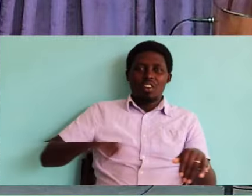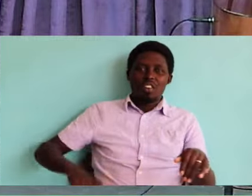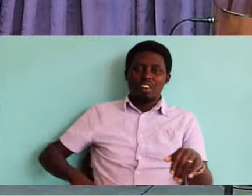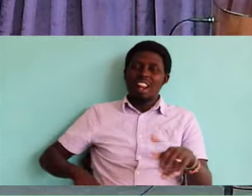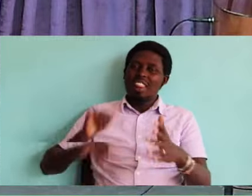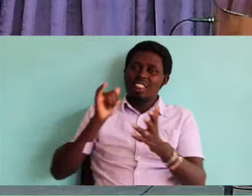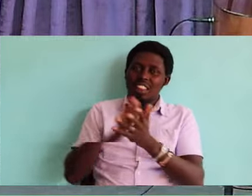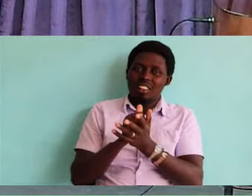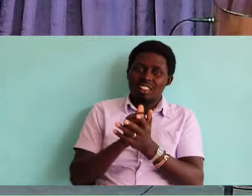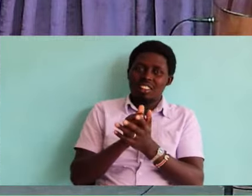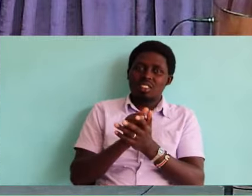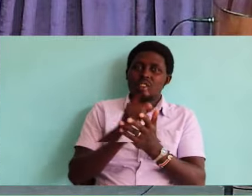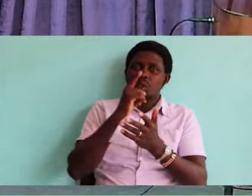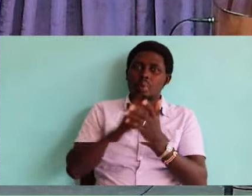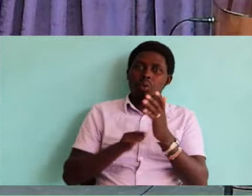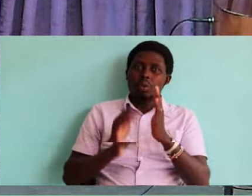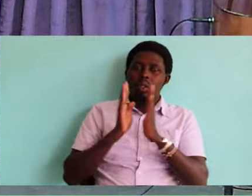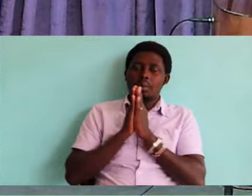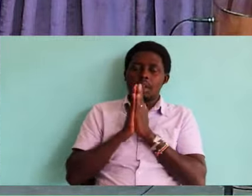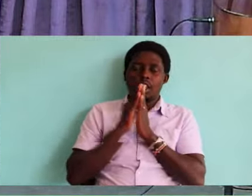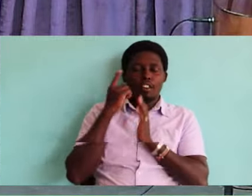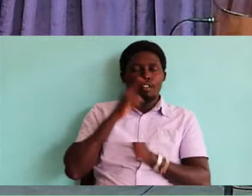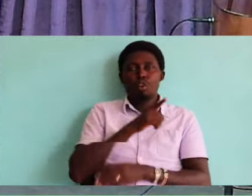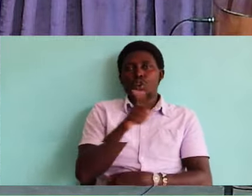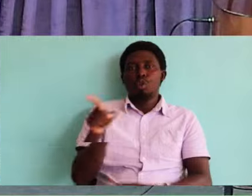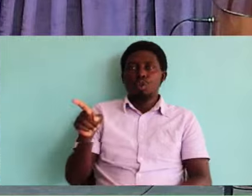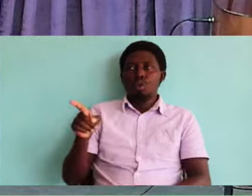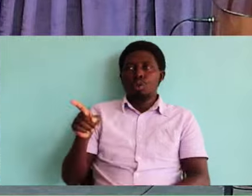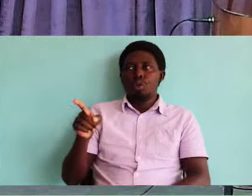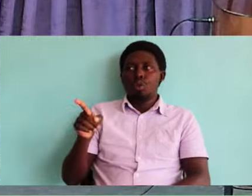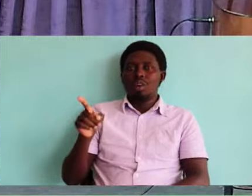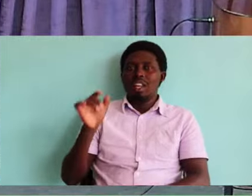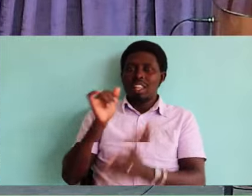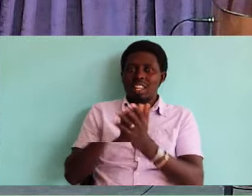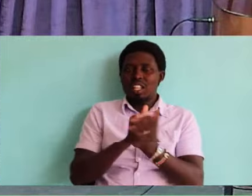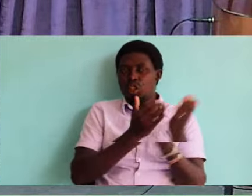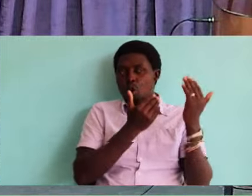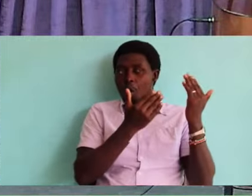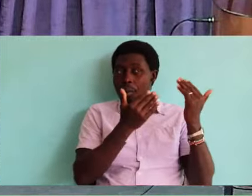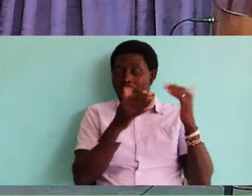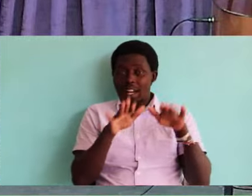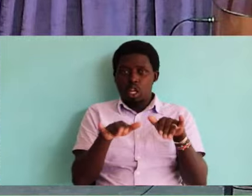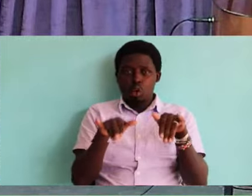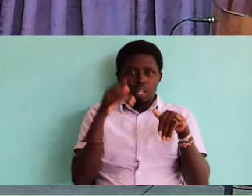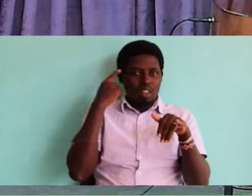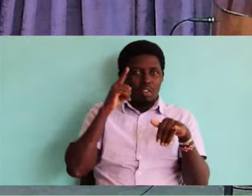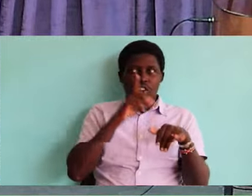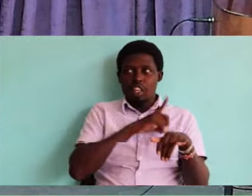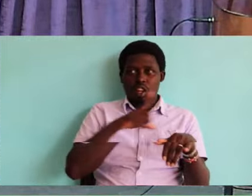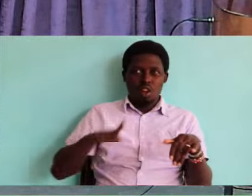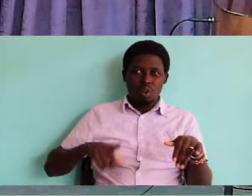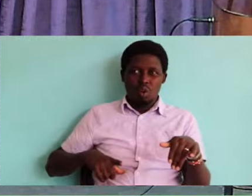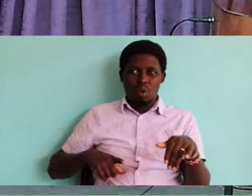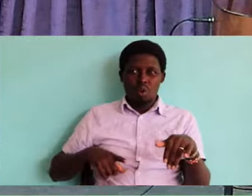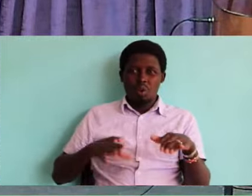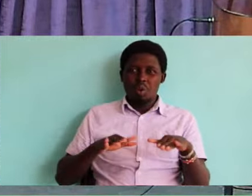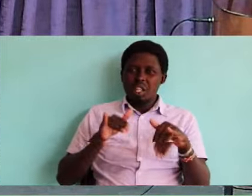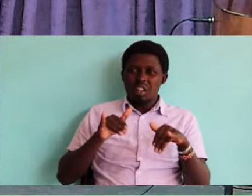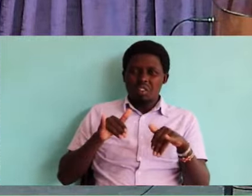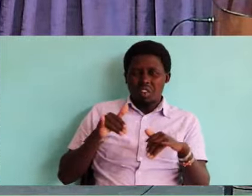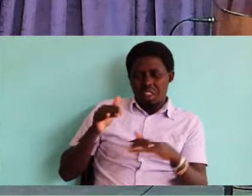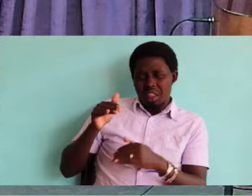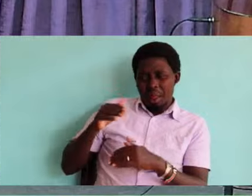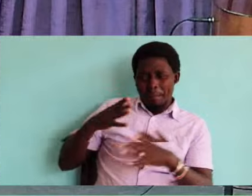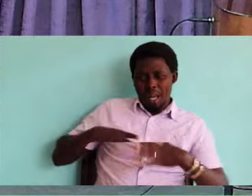what I pray for you, that we'll expect from the Lord, not from the person standing